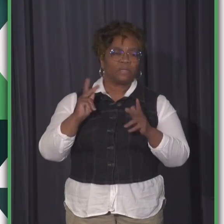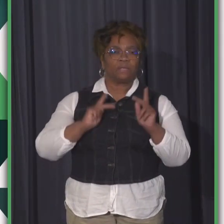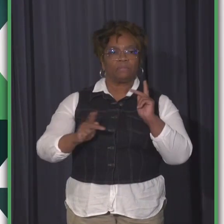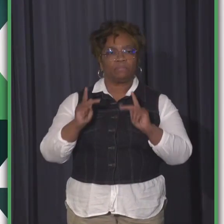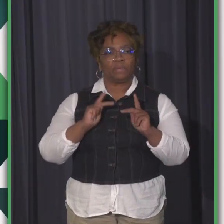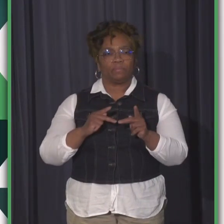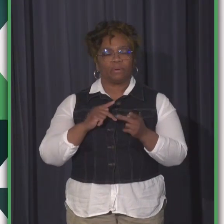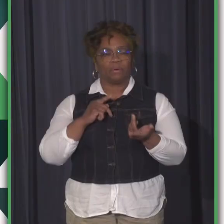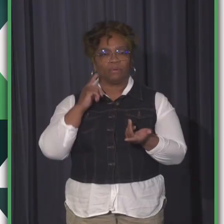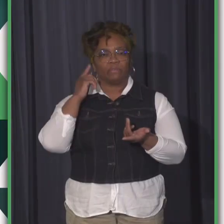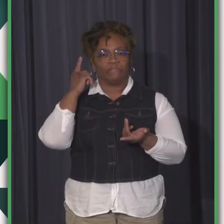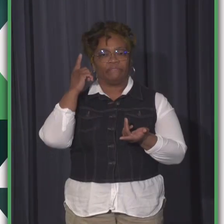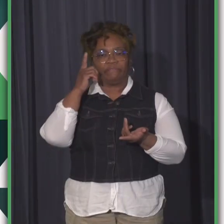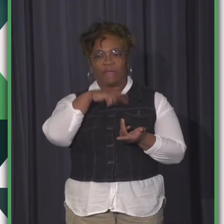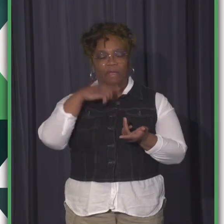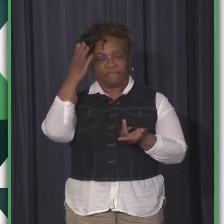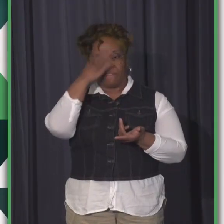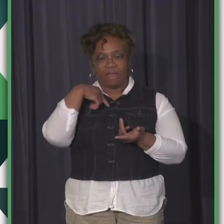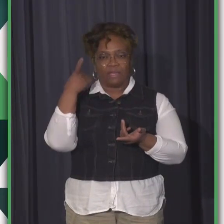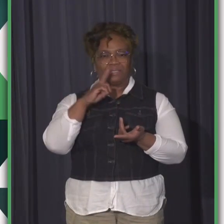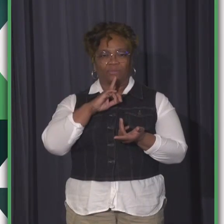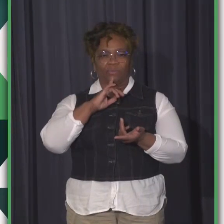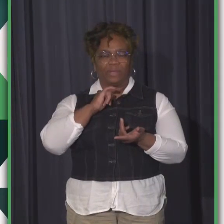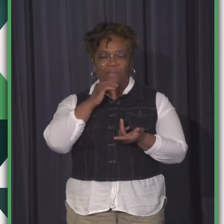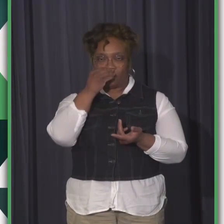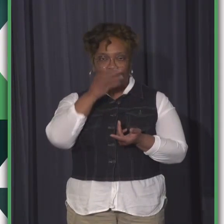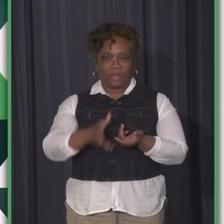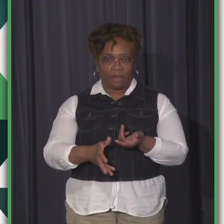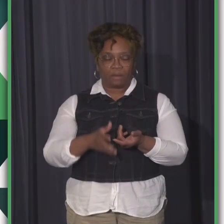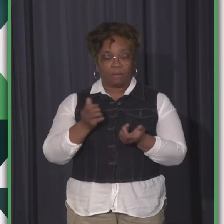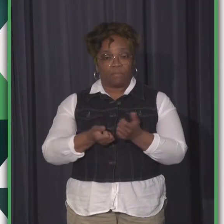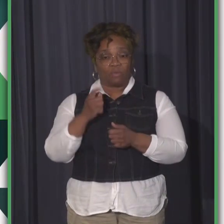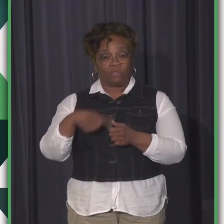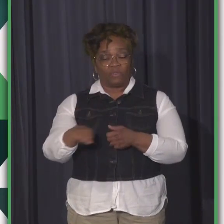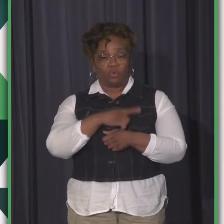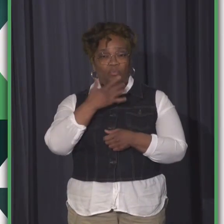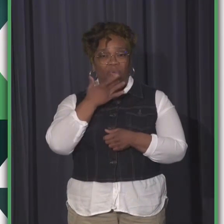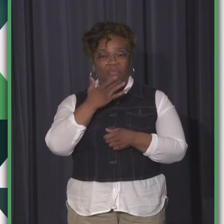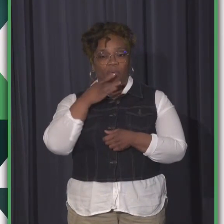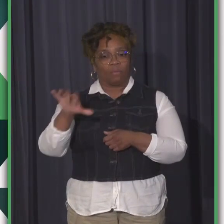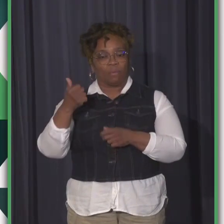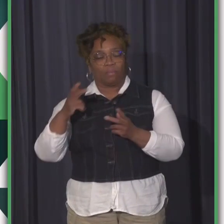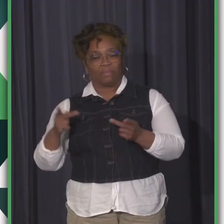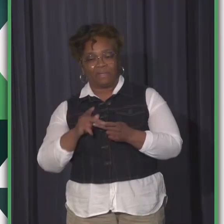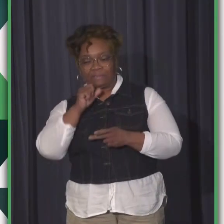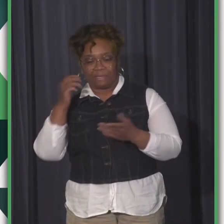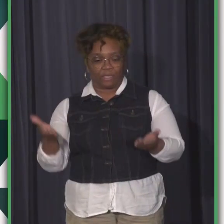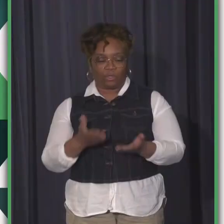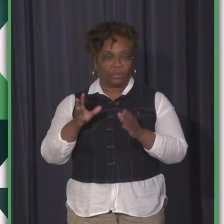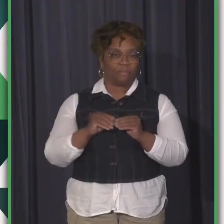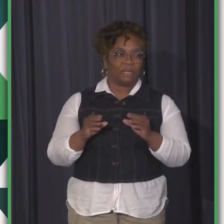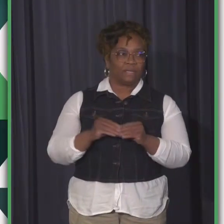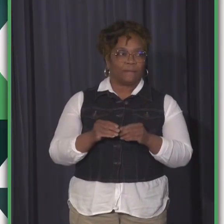the face on and trying to act like they really care when they really don't. Most of you people would rather be somewhere else.